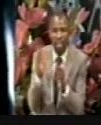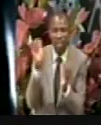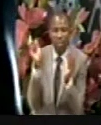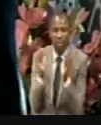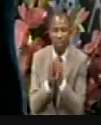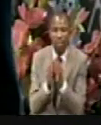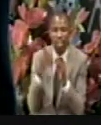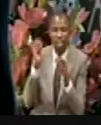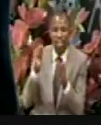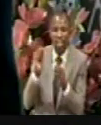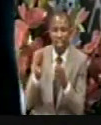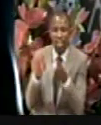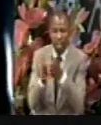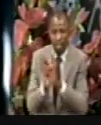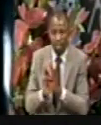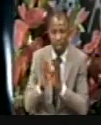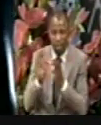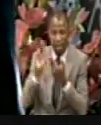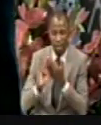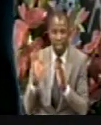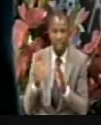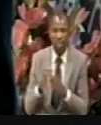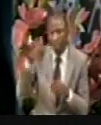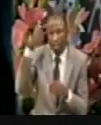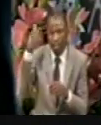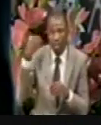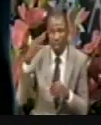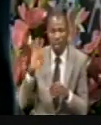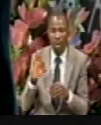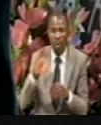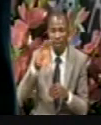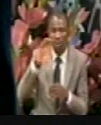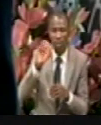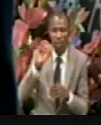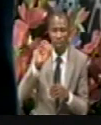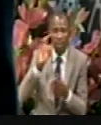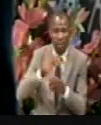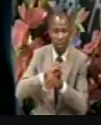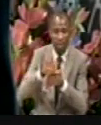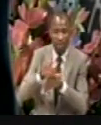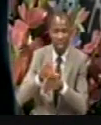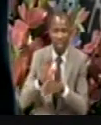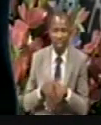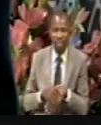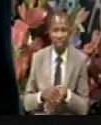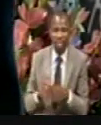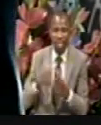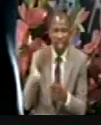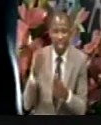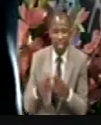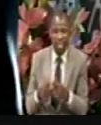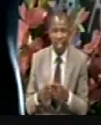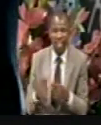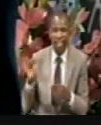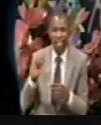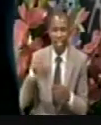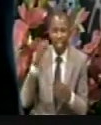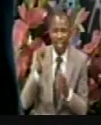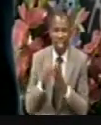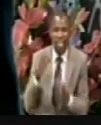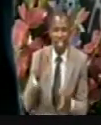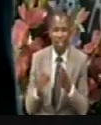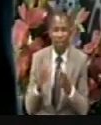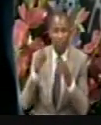But I could not meet up with the requirements. I could not submit what they required because of